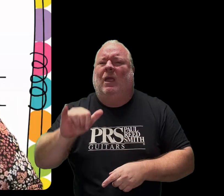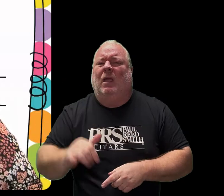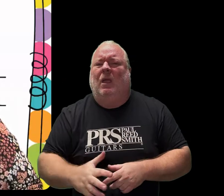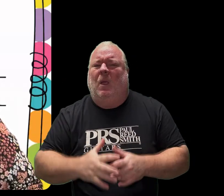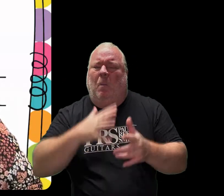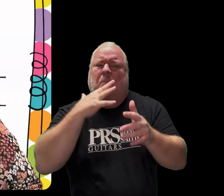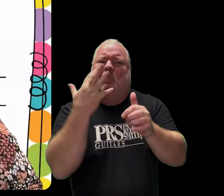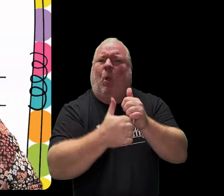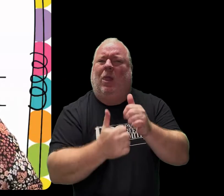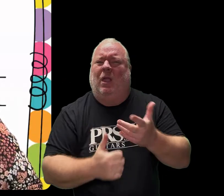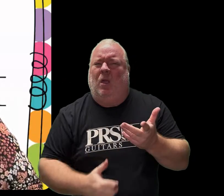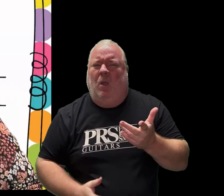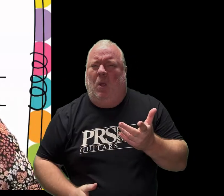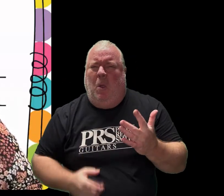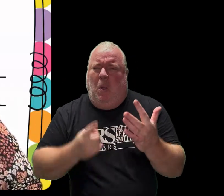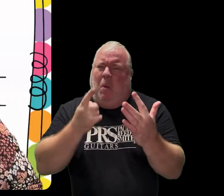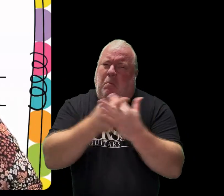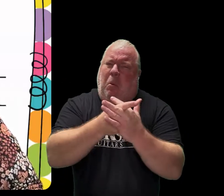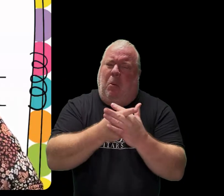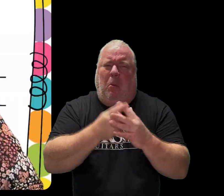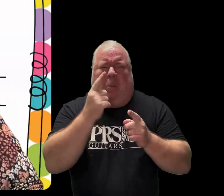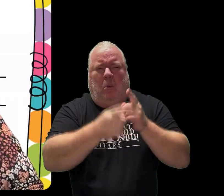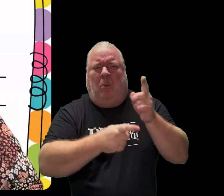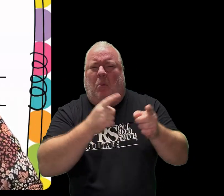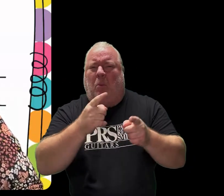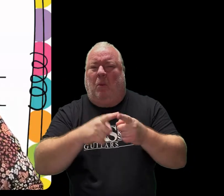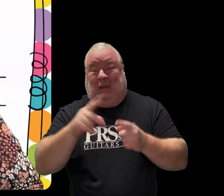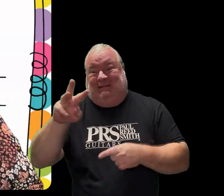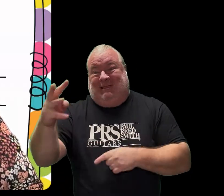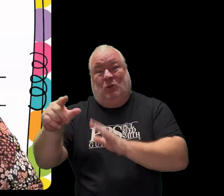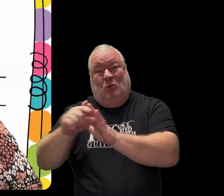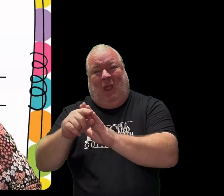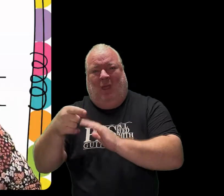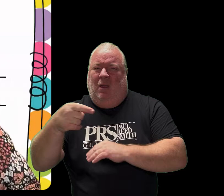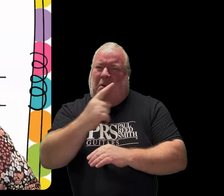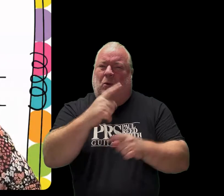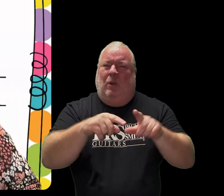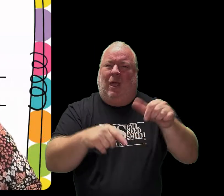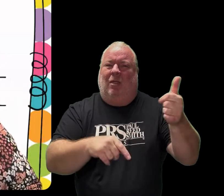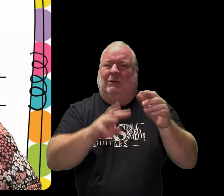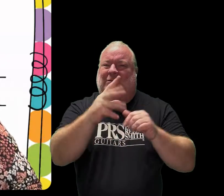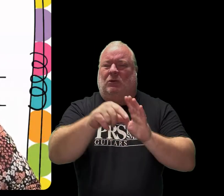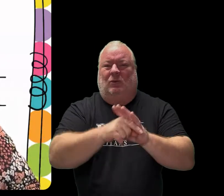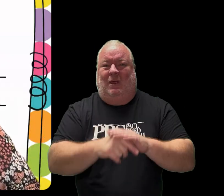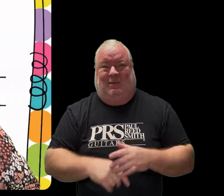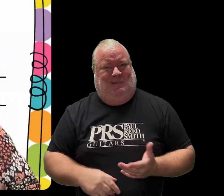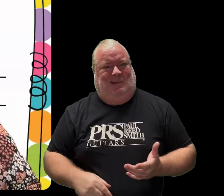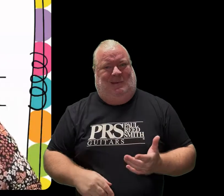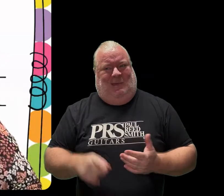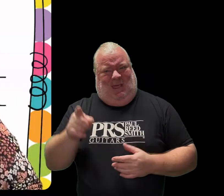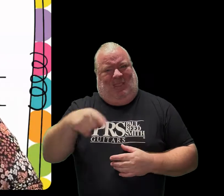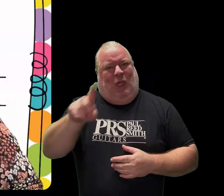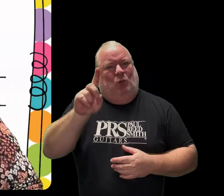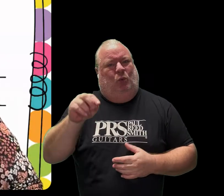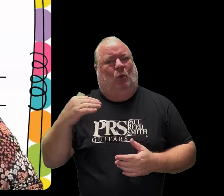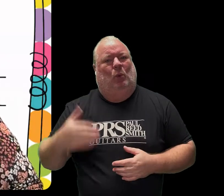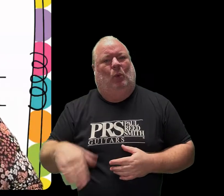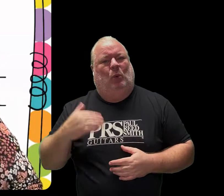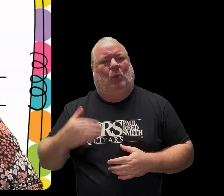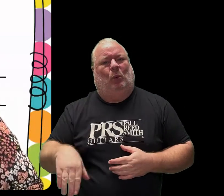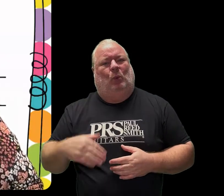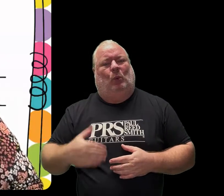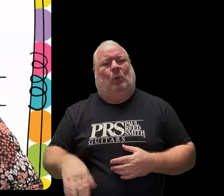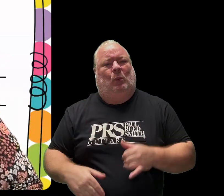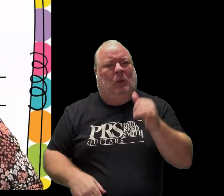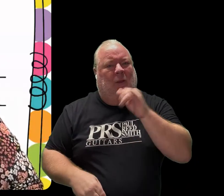from a sixth grader to another sixth grader. So if you're feeling like you're too old for this, then